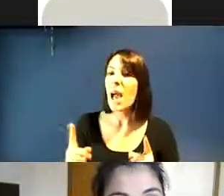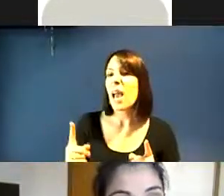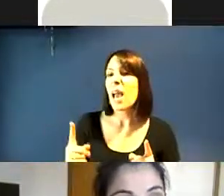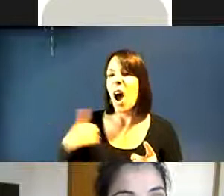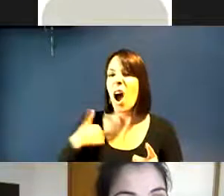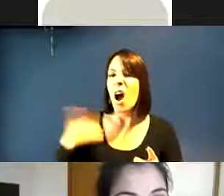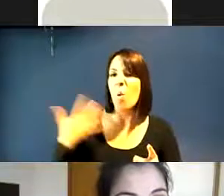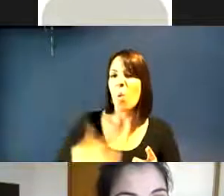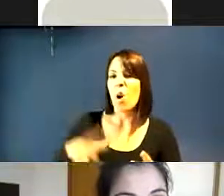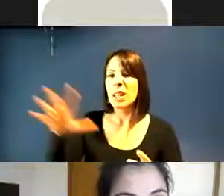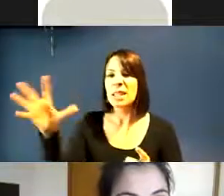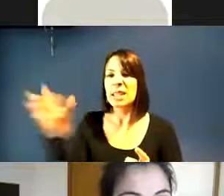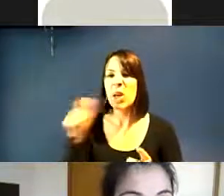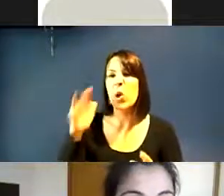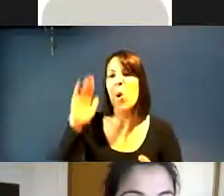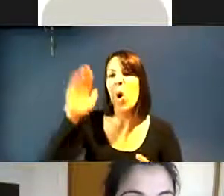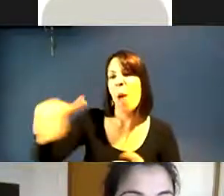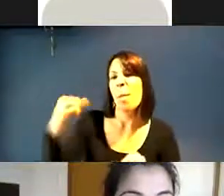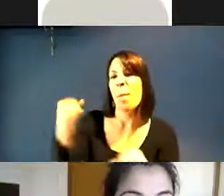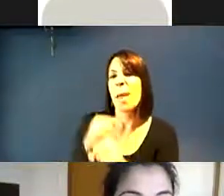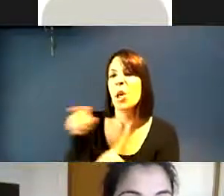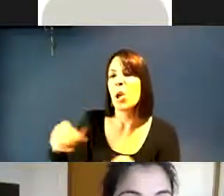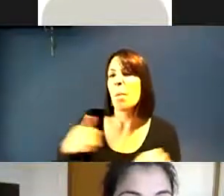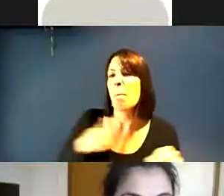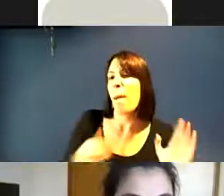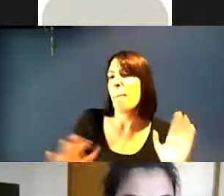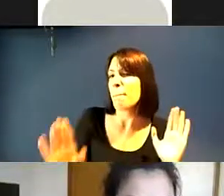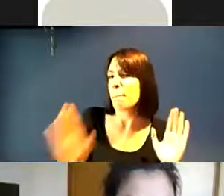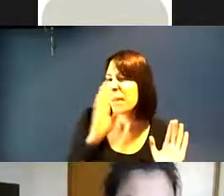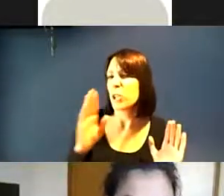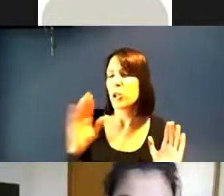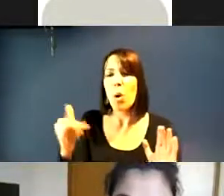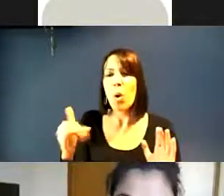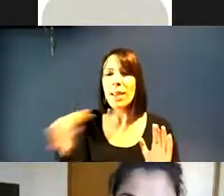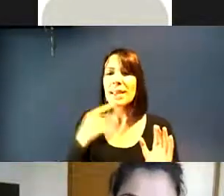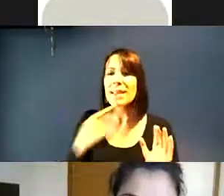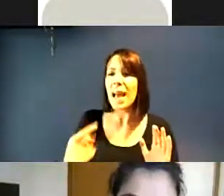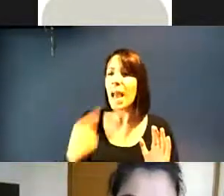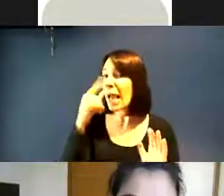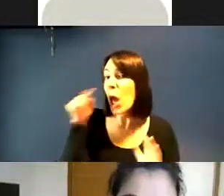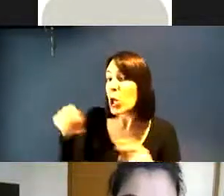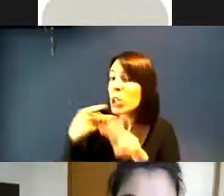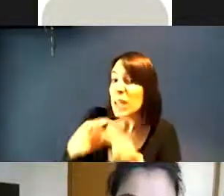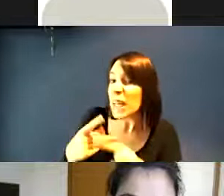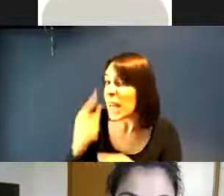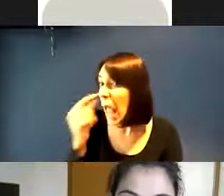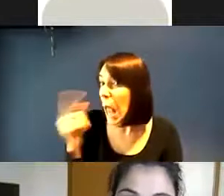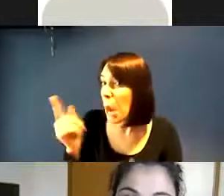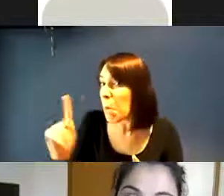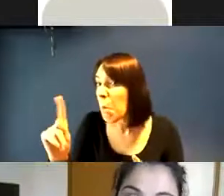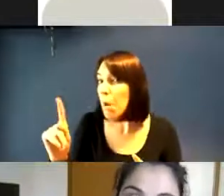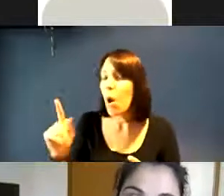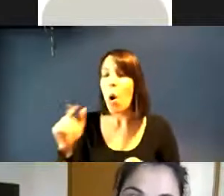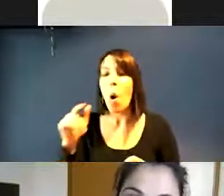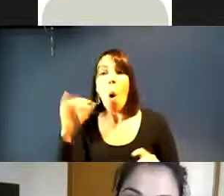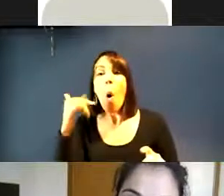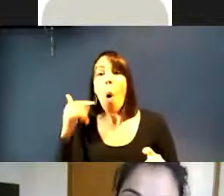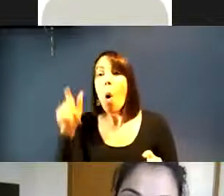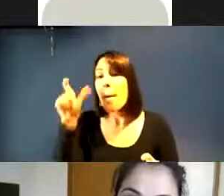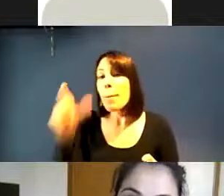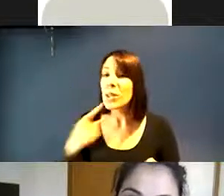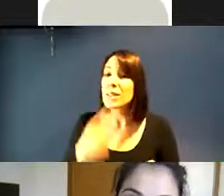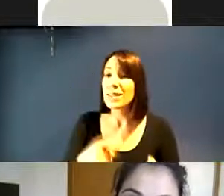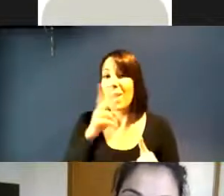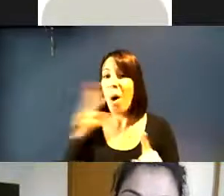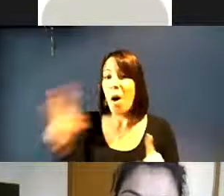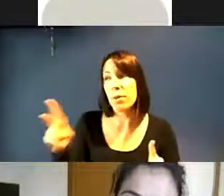bitch. Can you have sex? Or my favourite, I have always wanted to have sex with a midget.